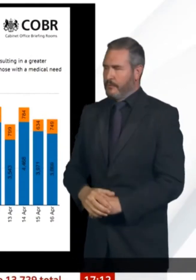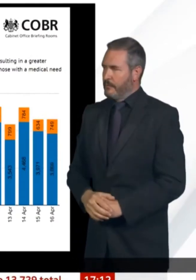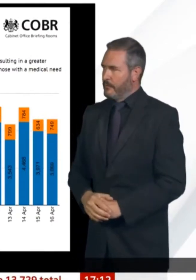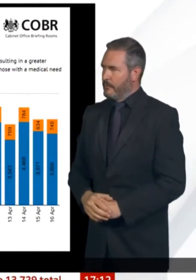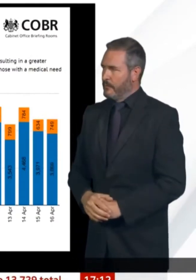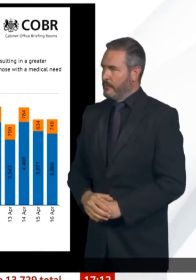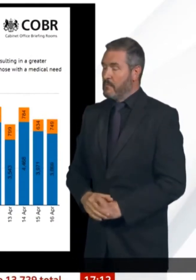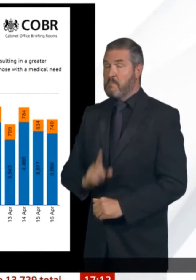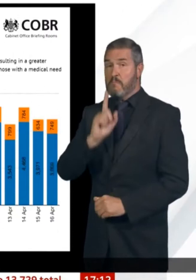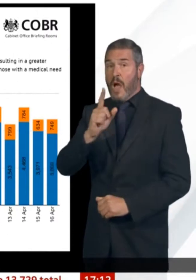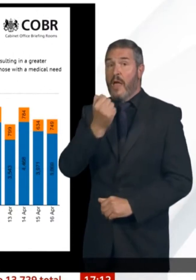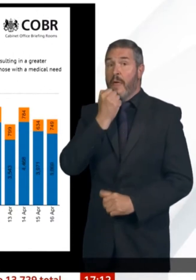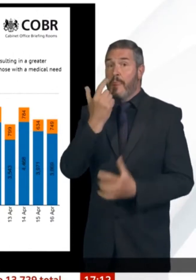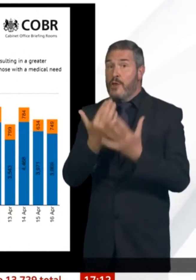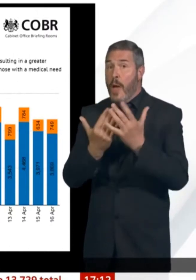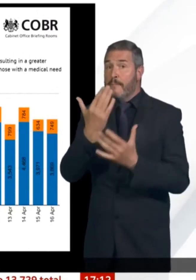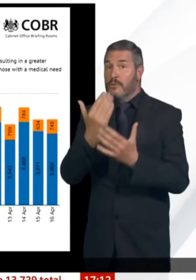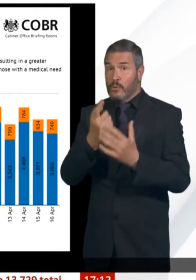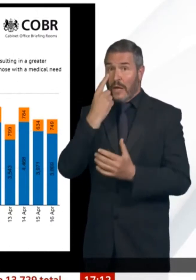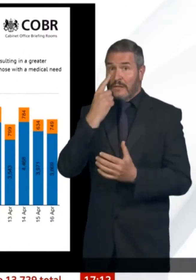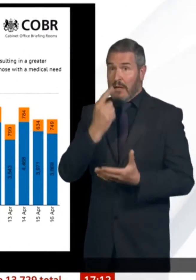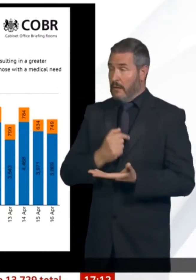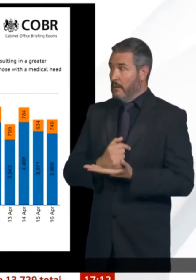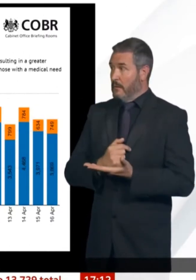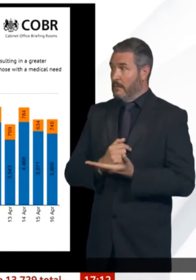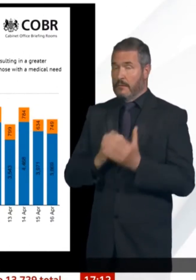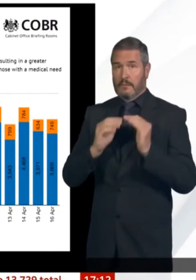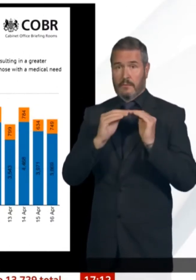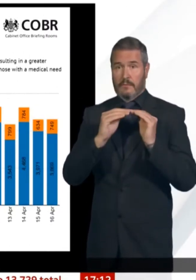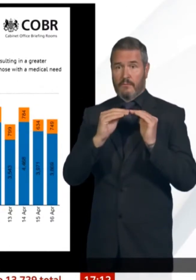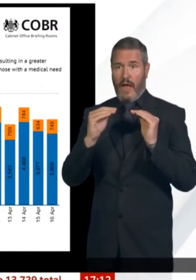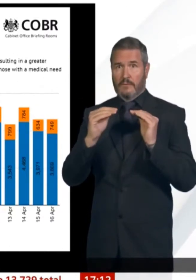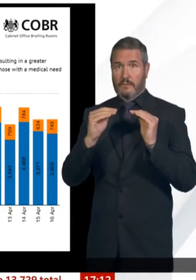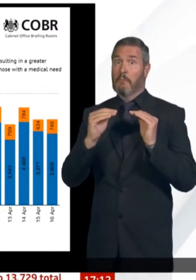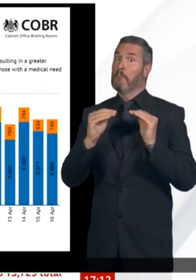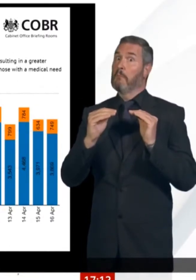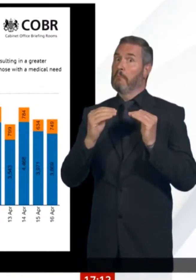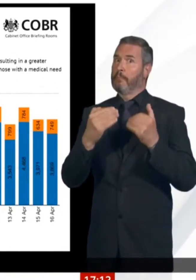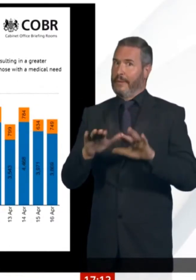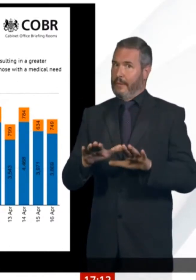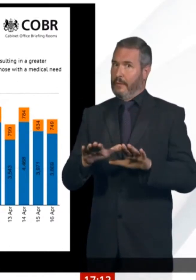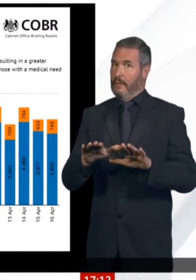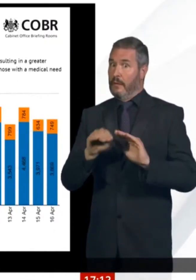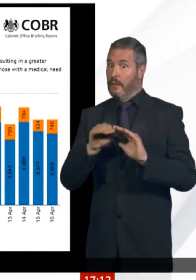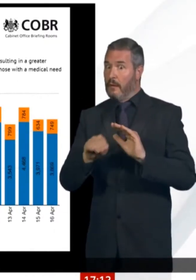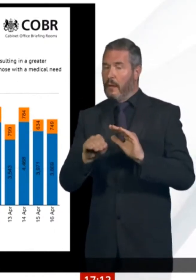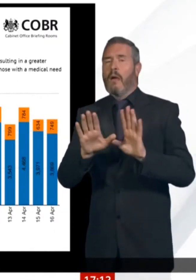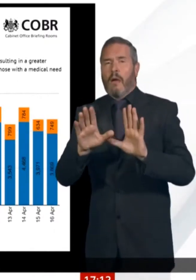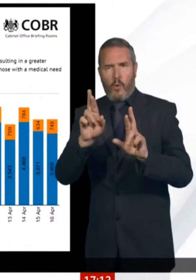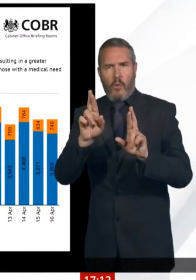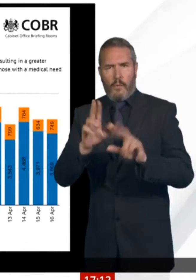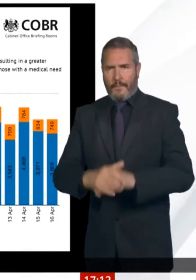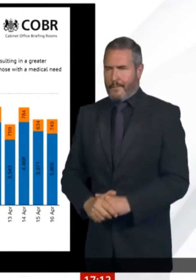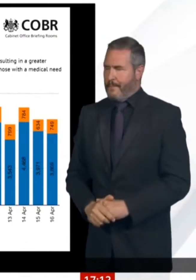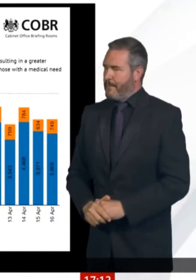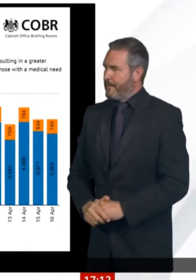overall message is that cases are at least flattening and maybe decreasing. Next slide,